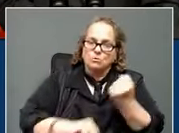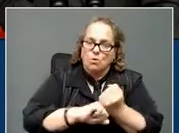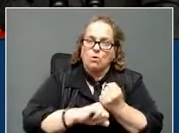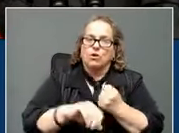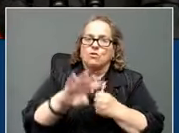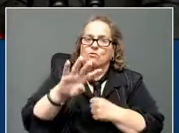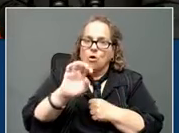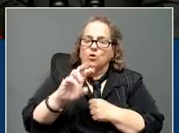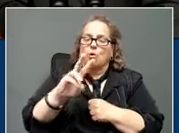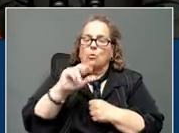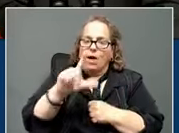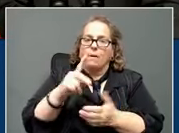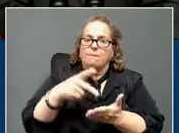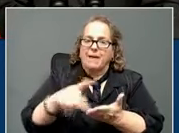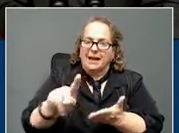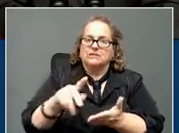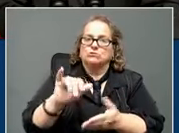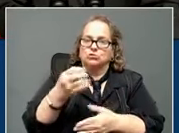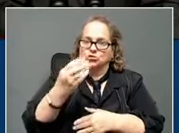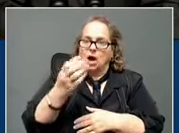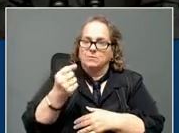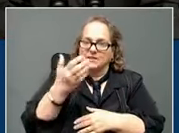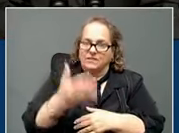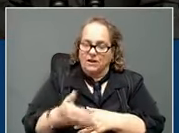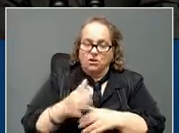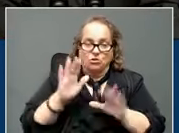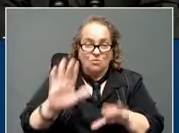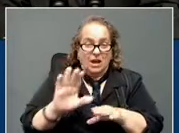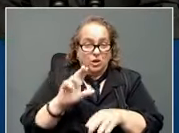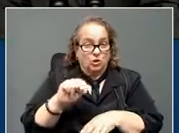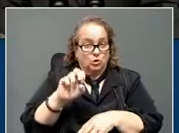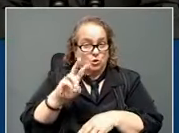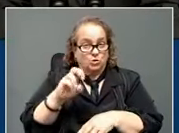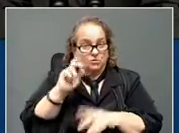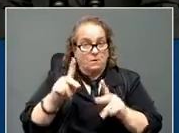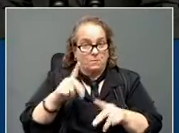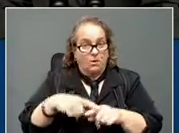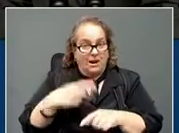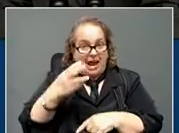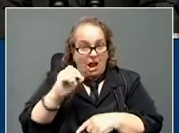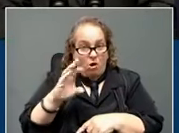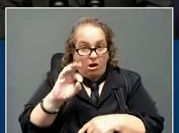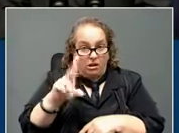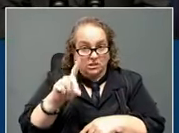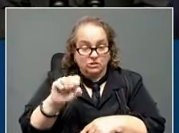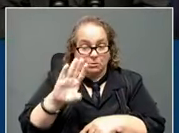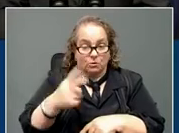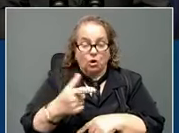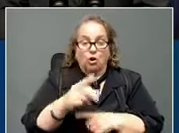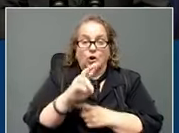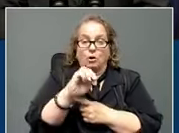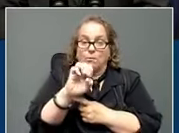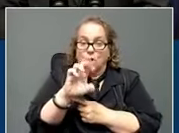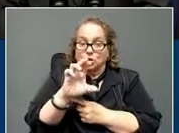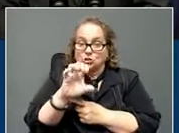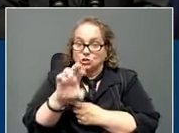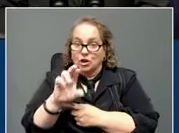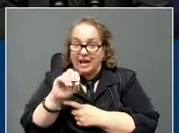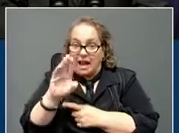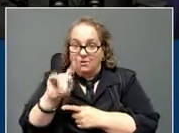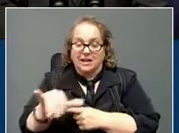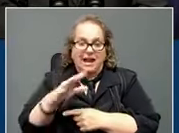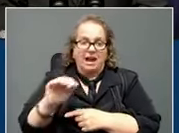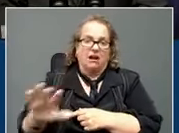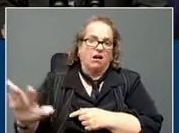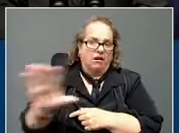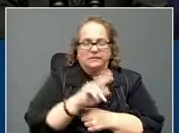well-paying jobs there. Great news for the people of Harrodsburg, Mercer County, and the entire Commonwealth. Now, we